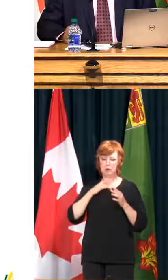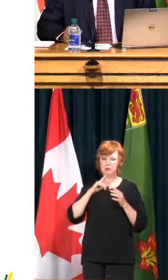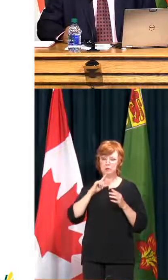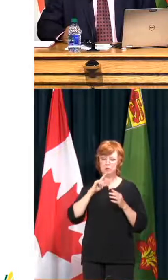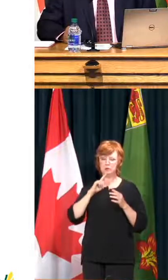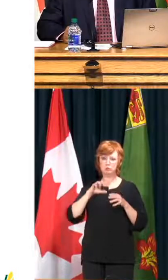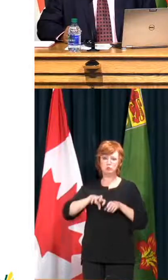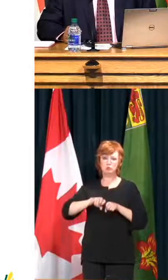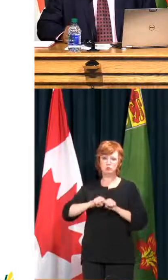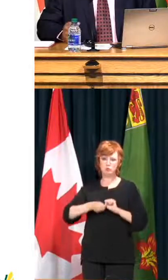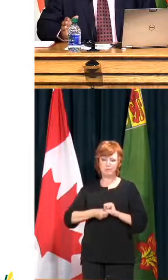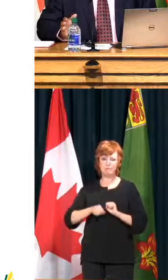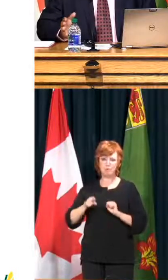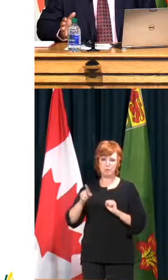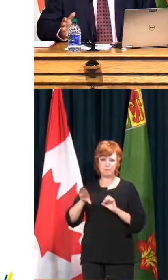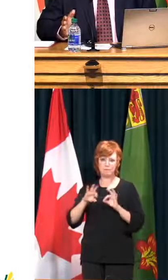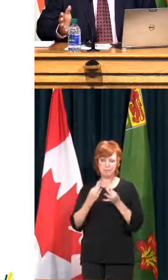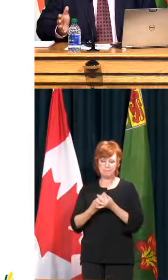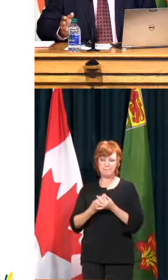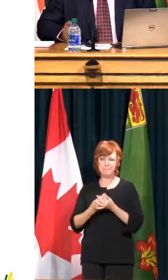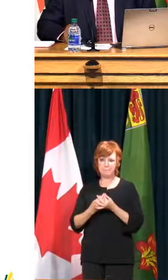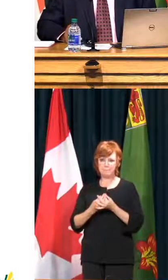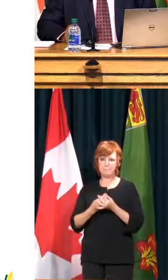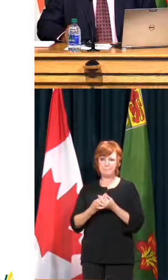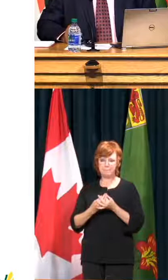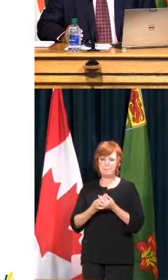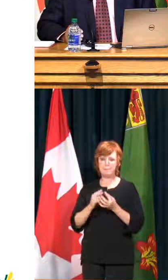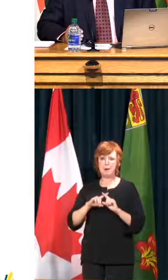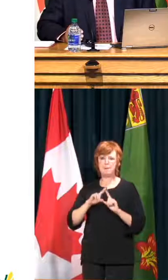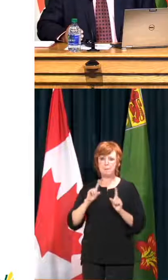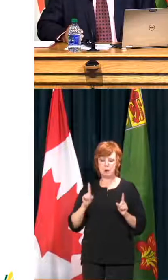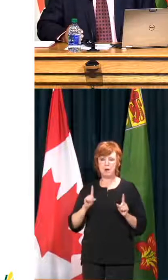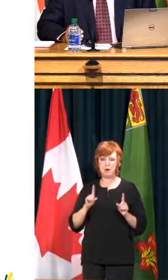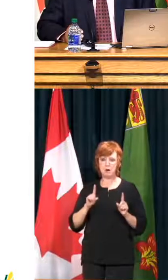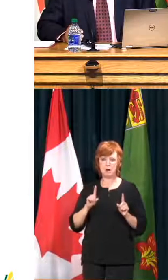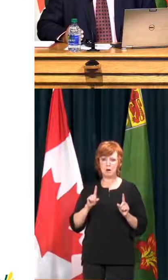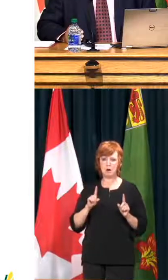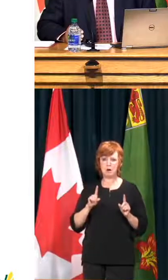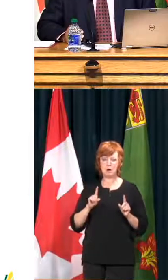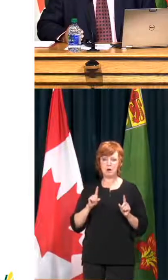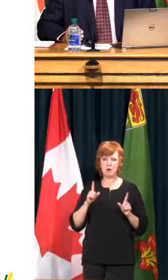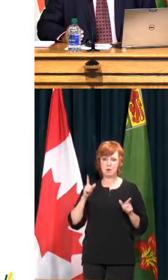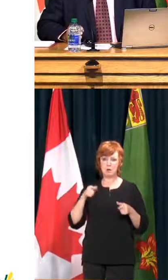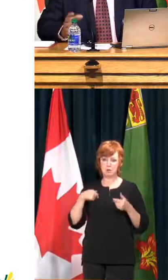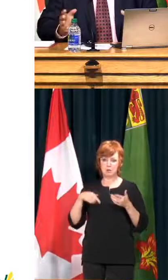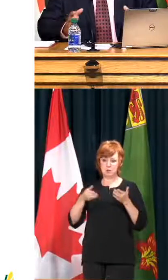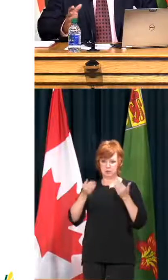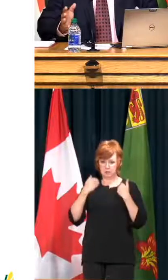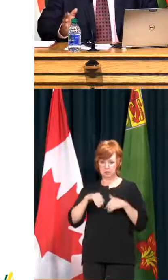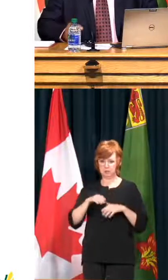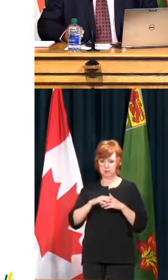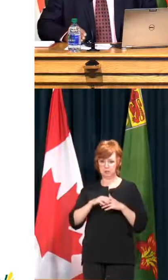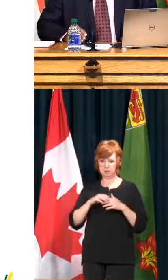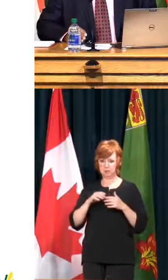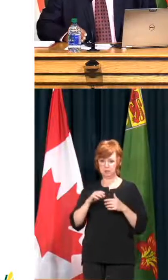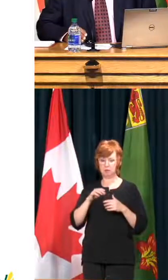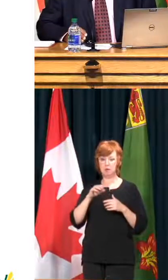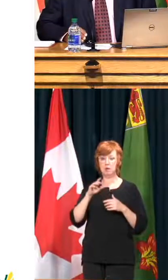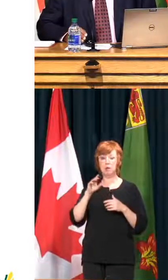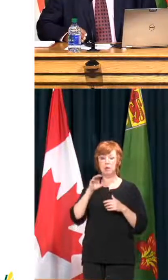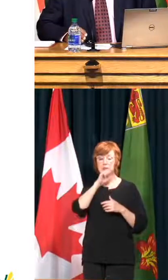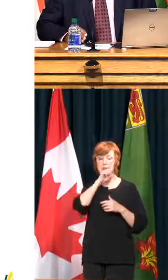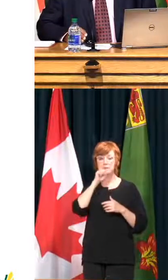We have had some increase in deaths, but we have not had outbreaks in long-term care facilities. And again, the